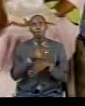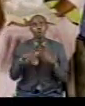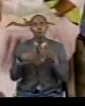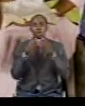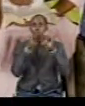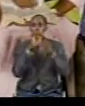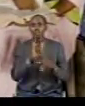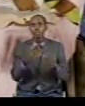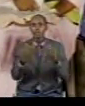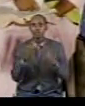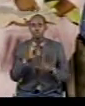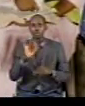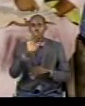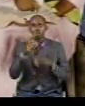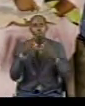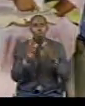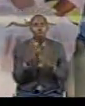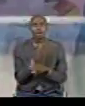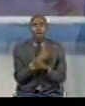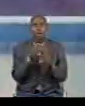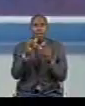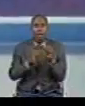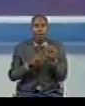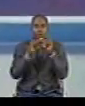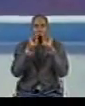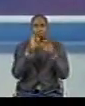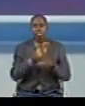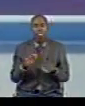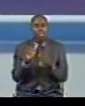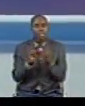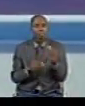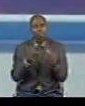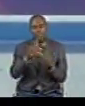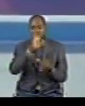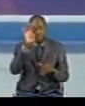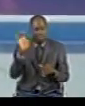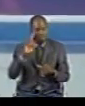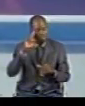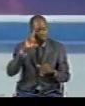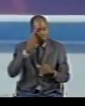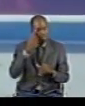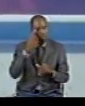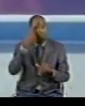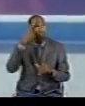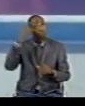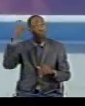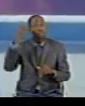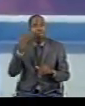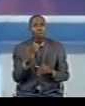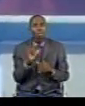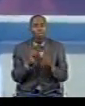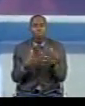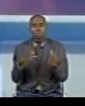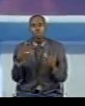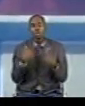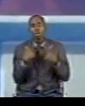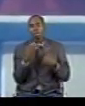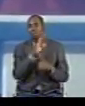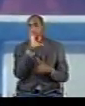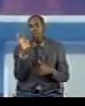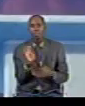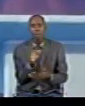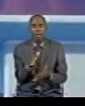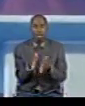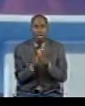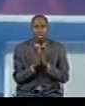your way. And every blessing, everything you have ever dreamed of, everything you had ever requested, everything you had ever